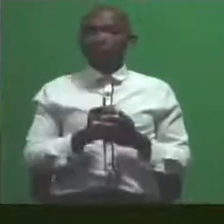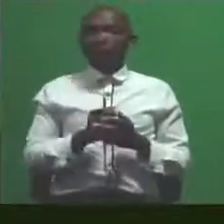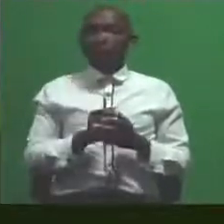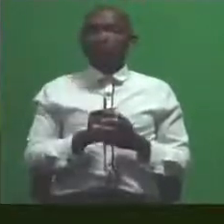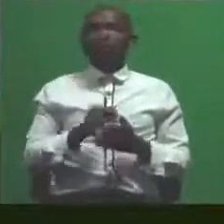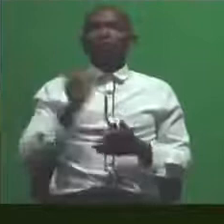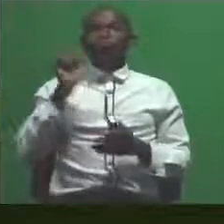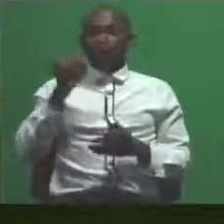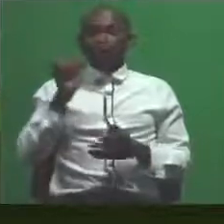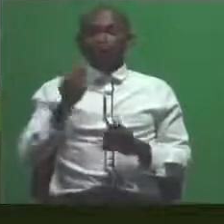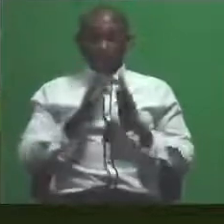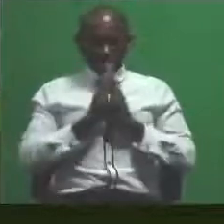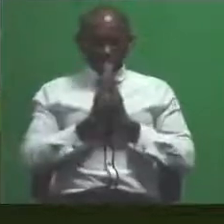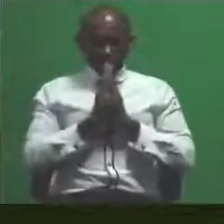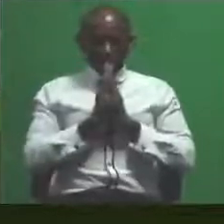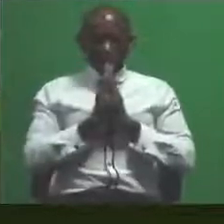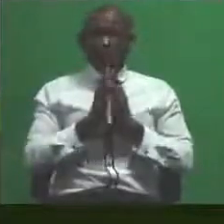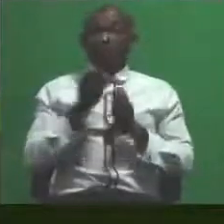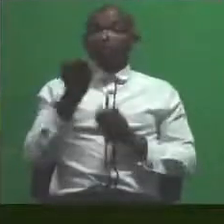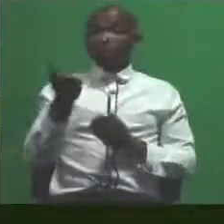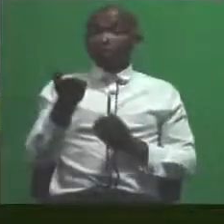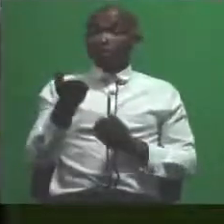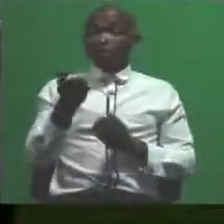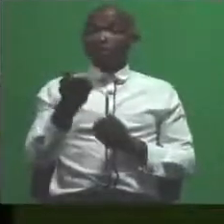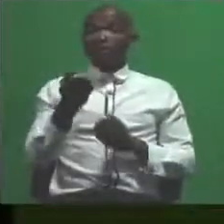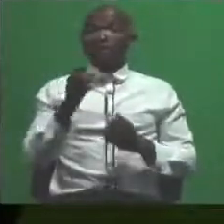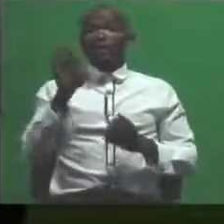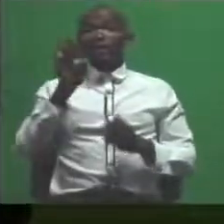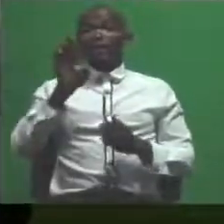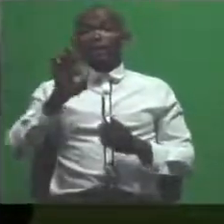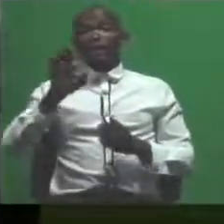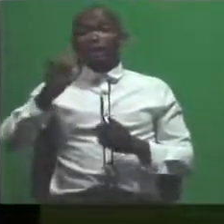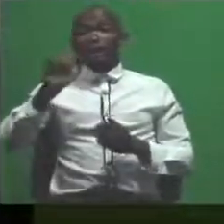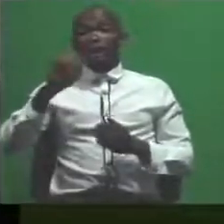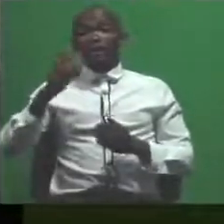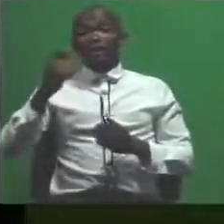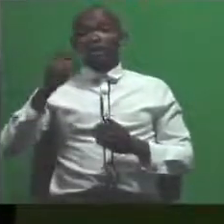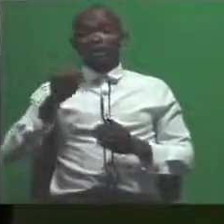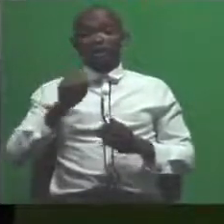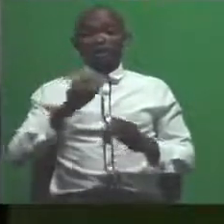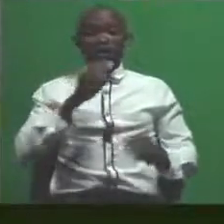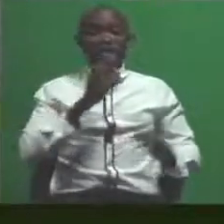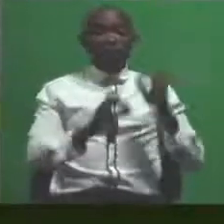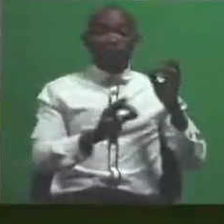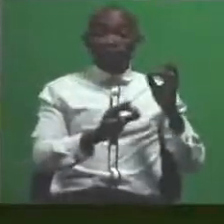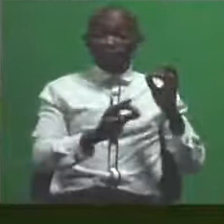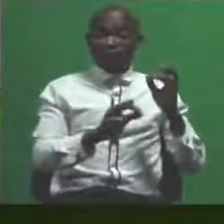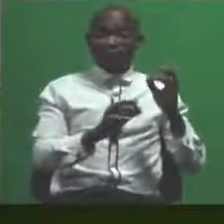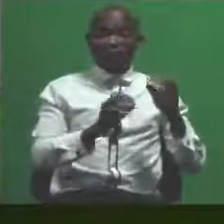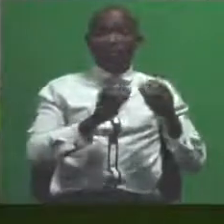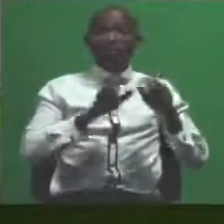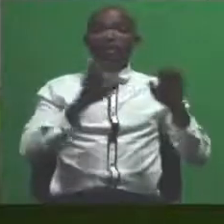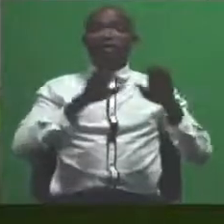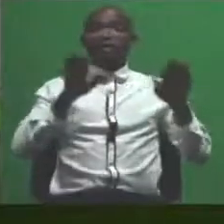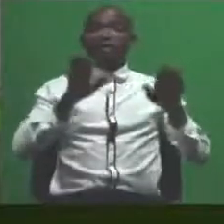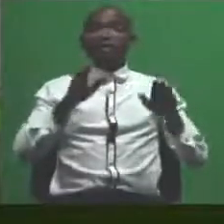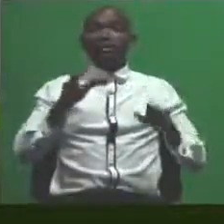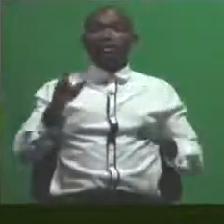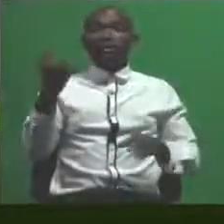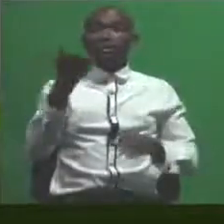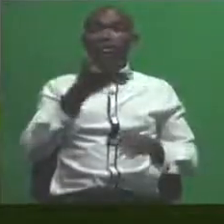okay, thank you. Is an exothermic reaction is a reaction in which heat is released to the